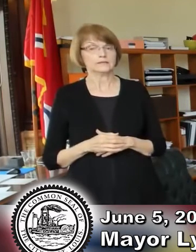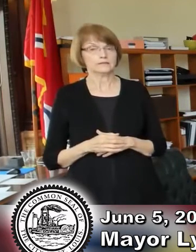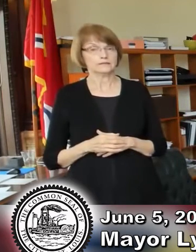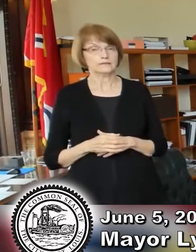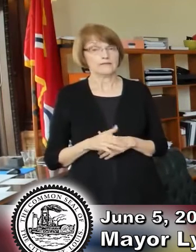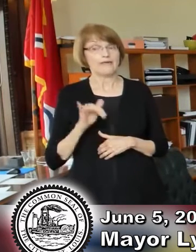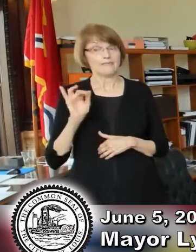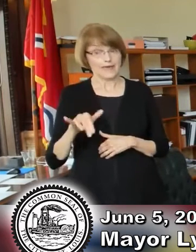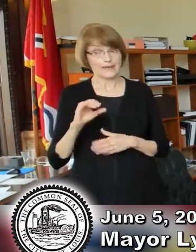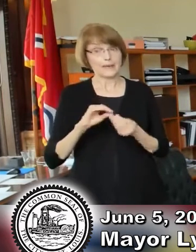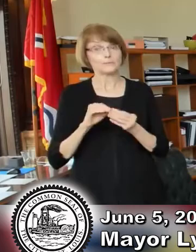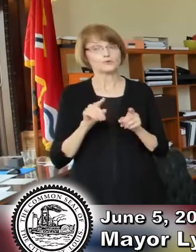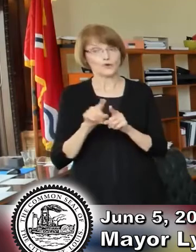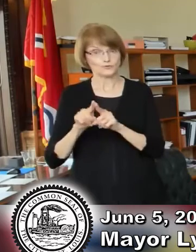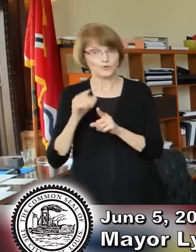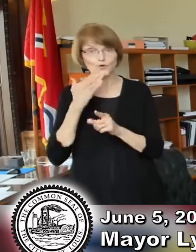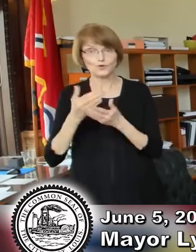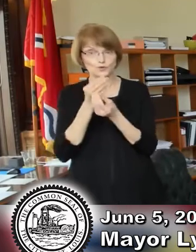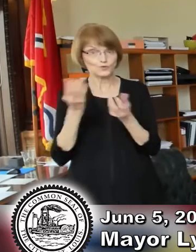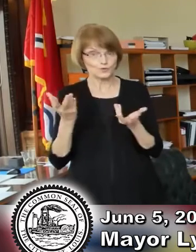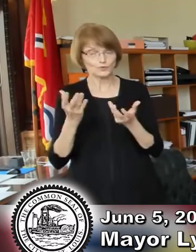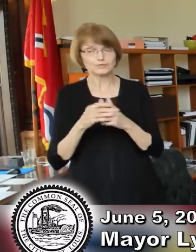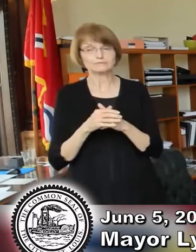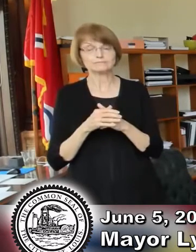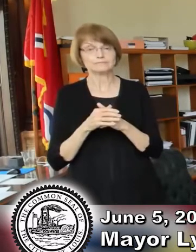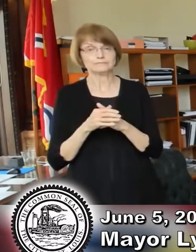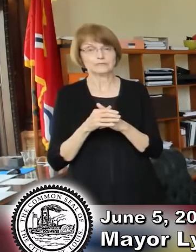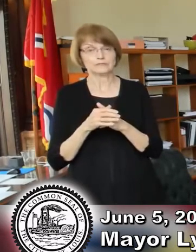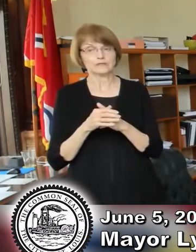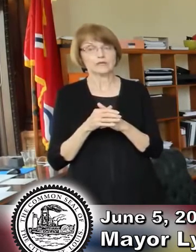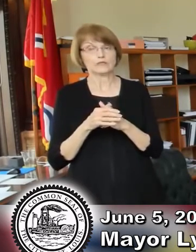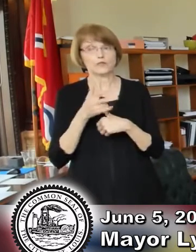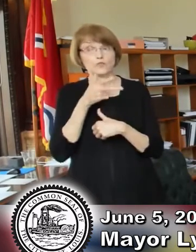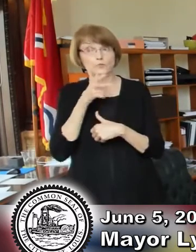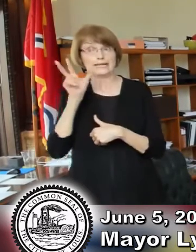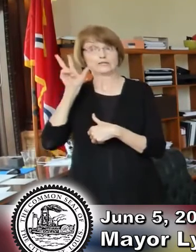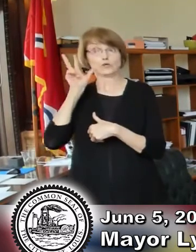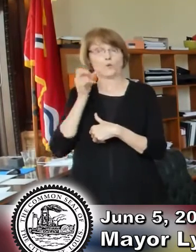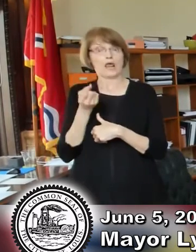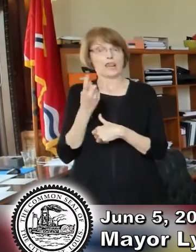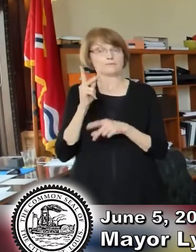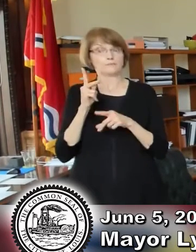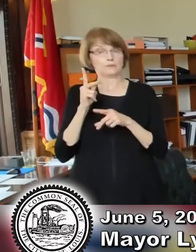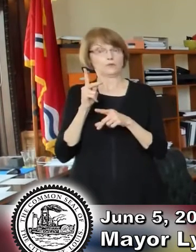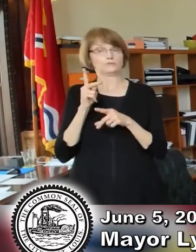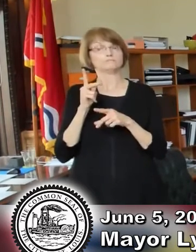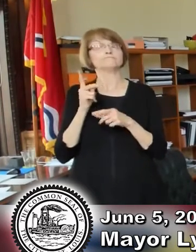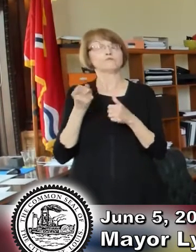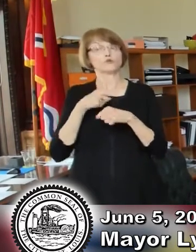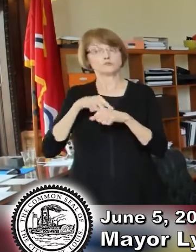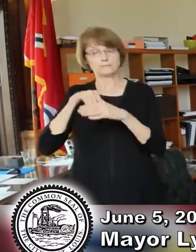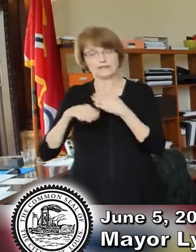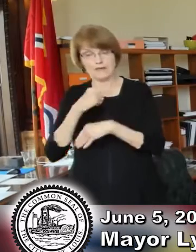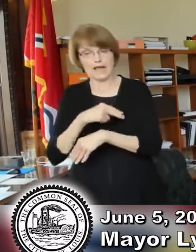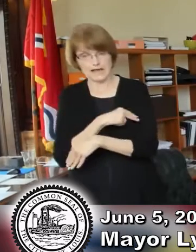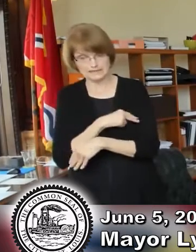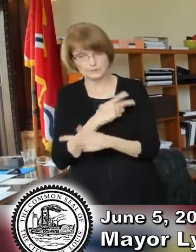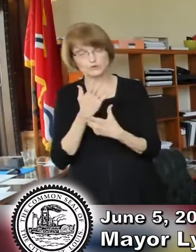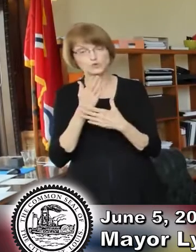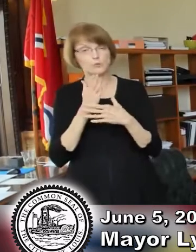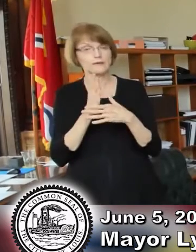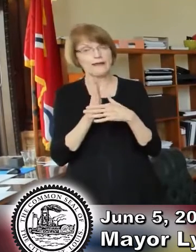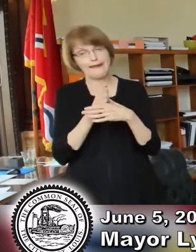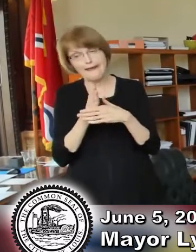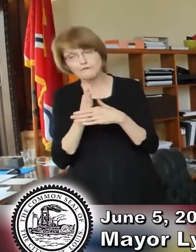is also good news. There was 11 the day before. So this is hovering between 10 and